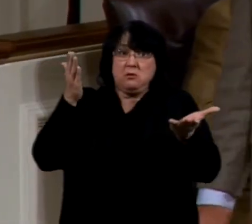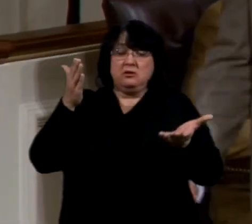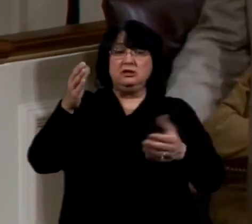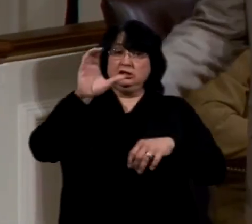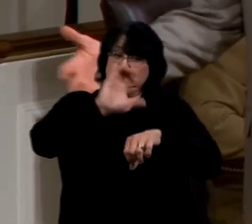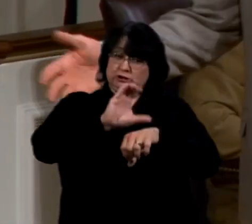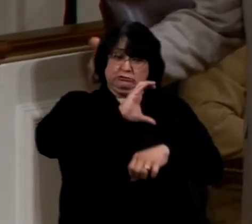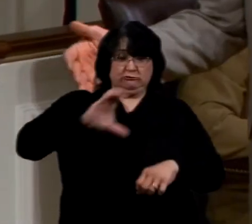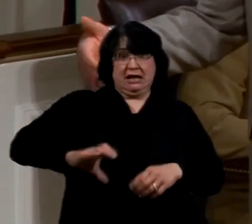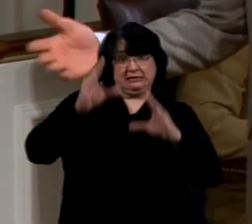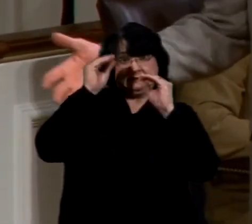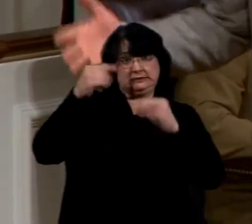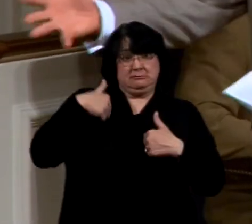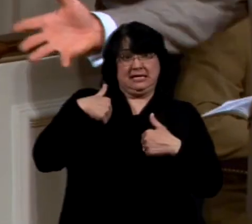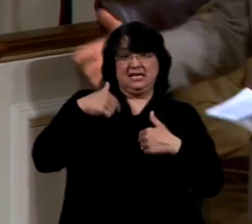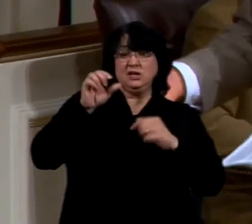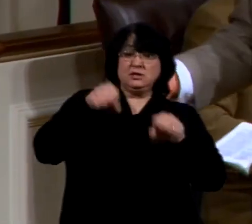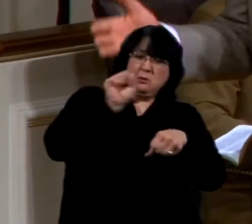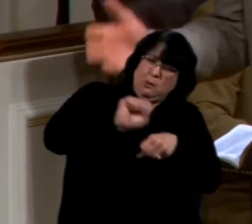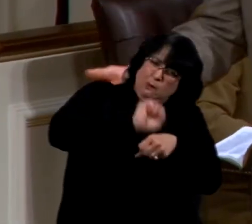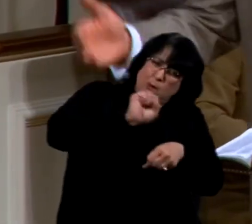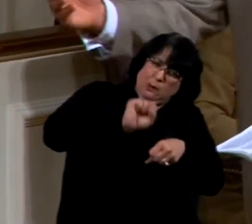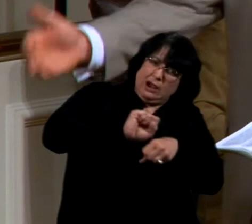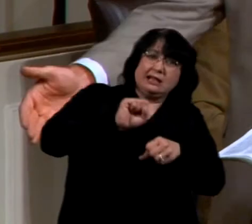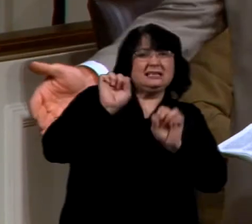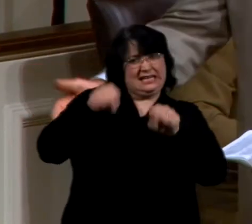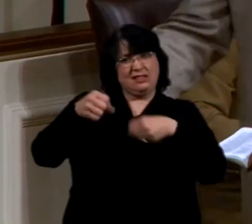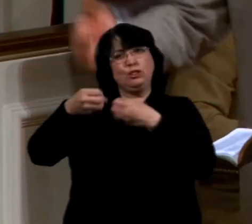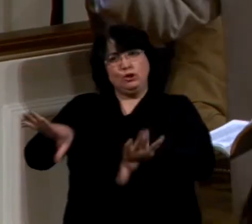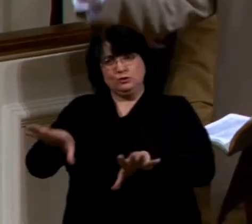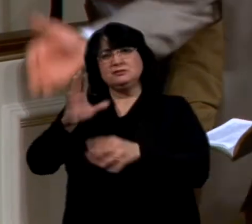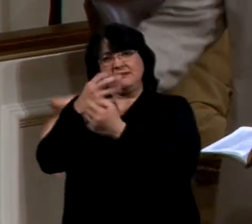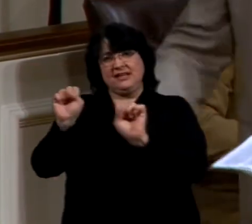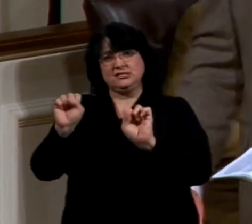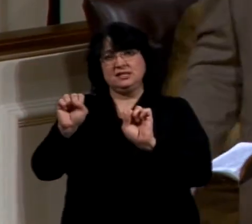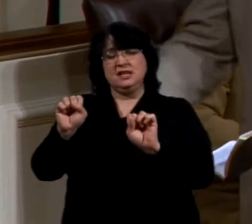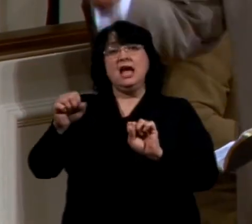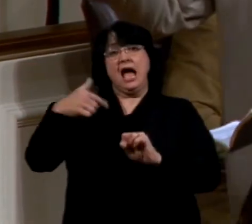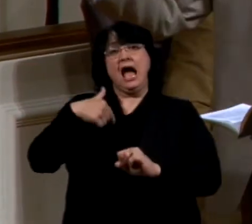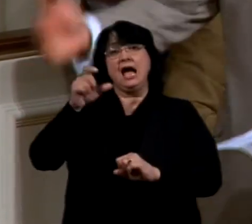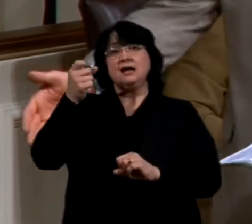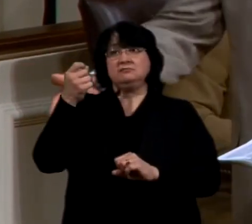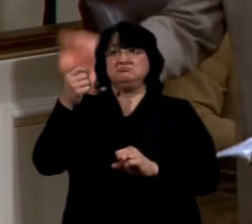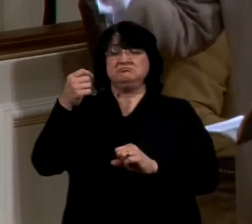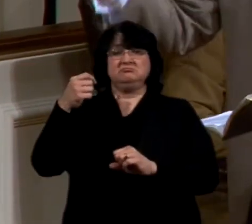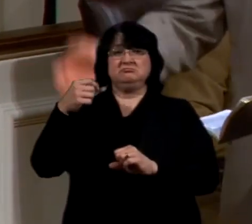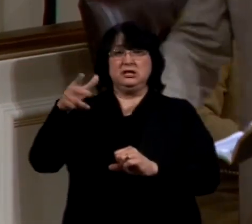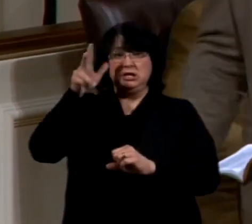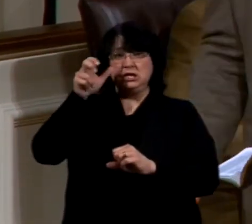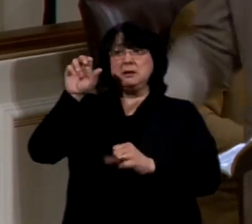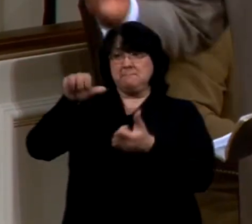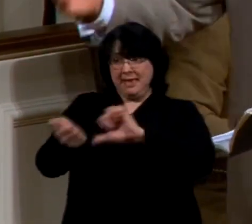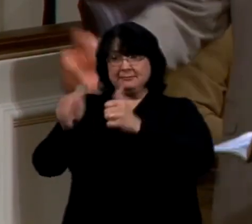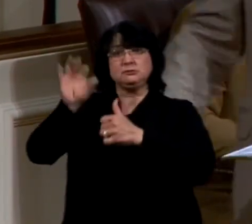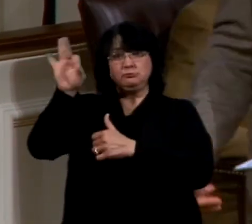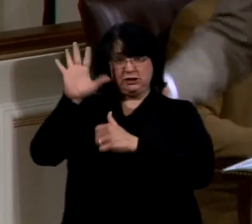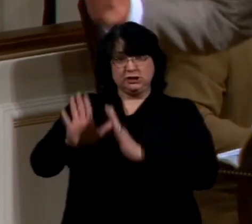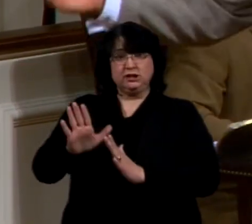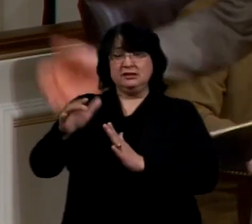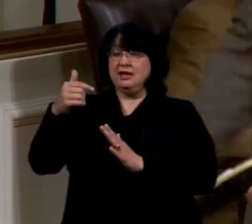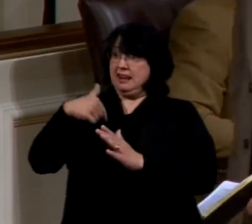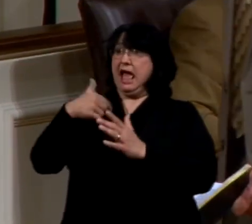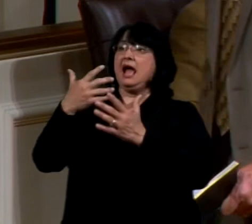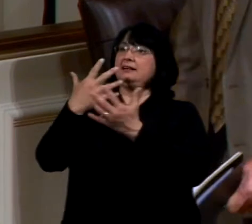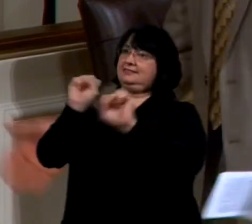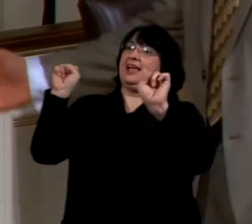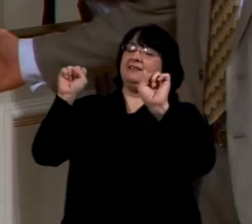Church of Christ, you had to work for it and lose it. Now, when I got saved, I believed I had to trust Jesus Christ as a Baptist preacher preaching. He preached the truth and I got saved. When I got saved, I